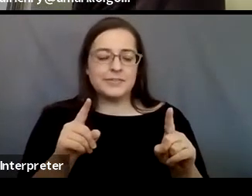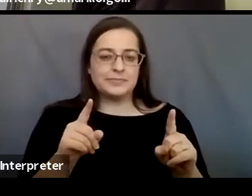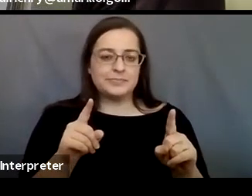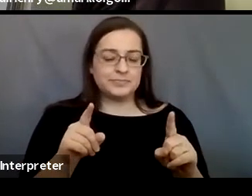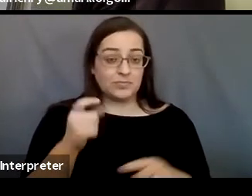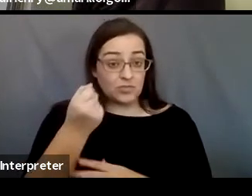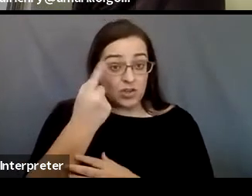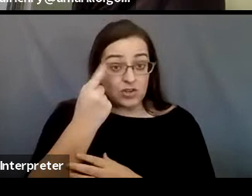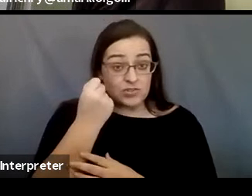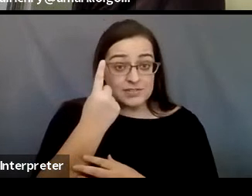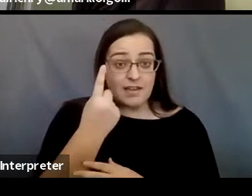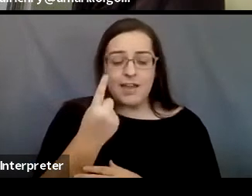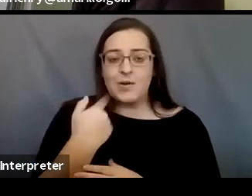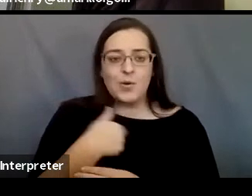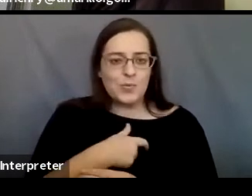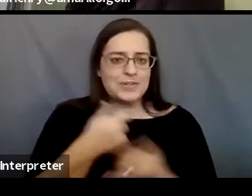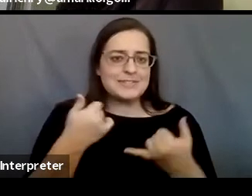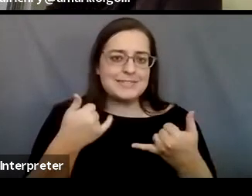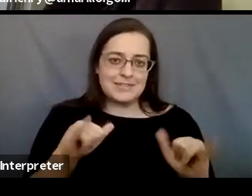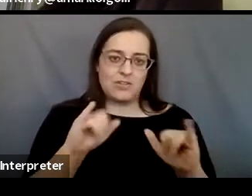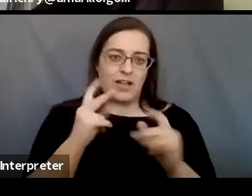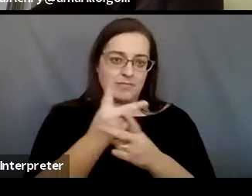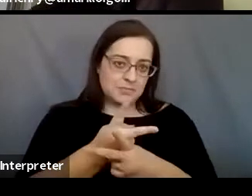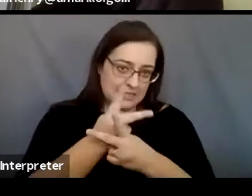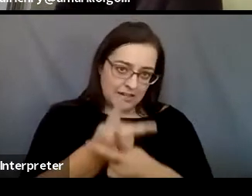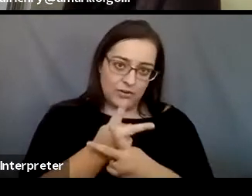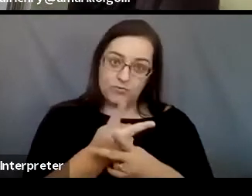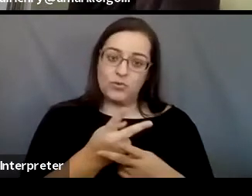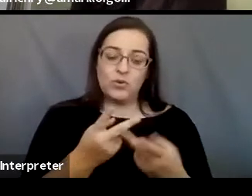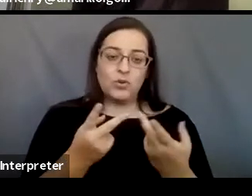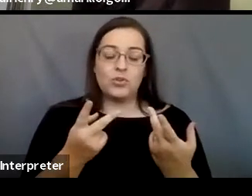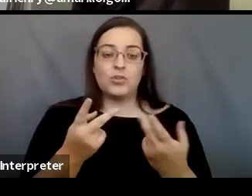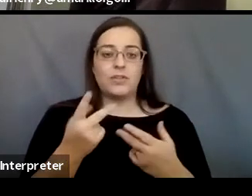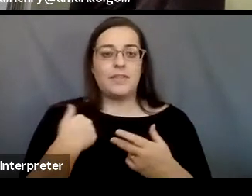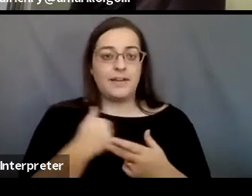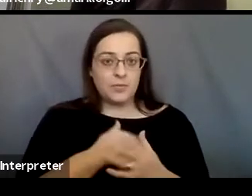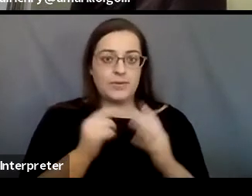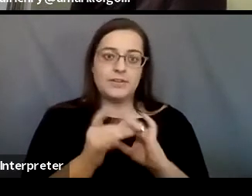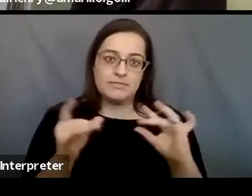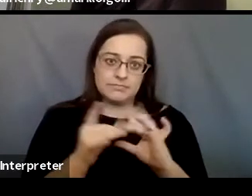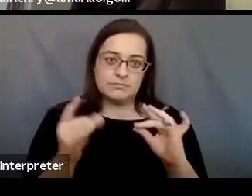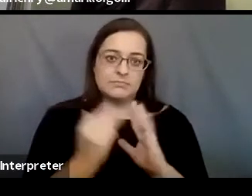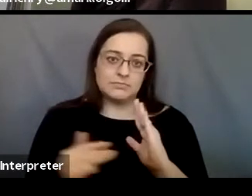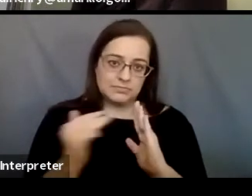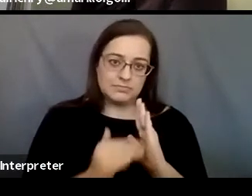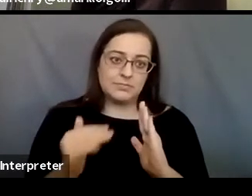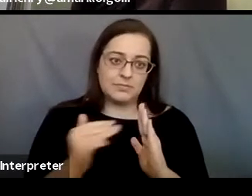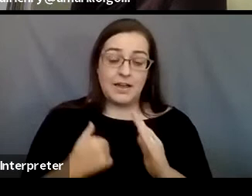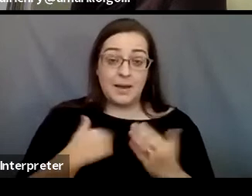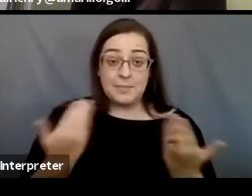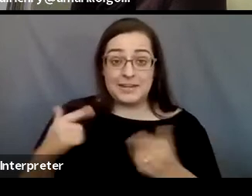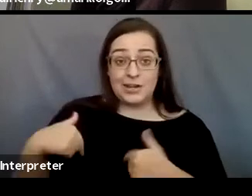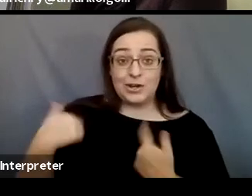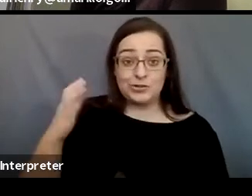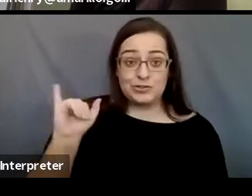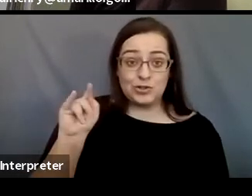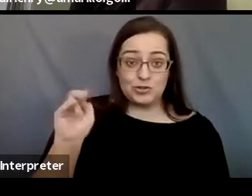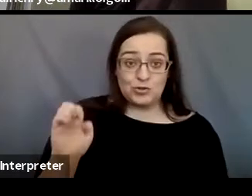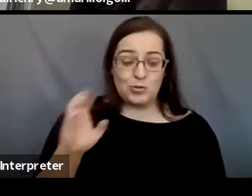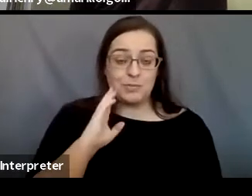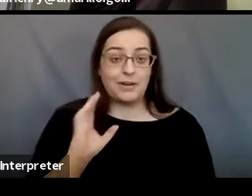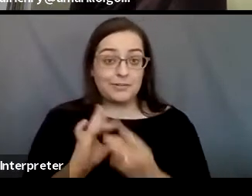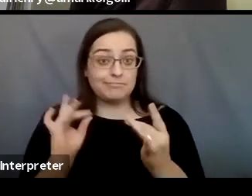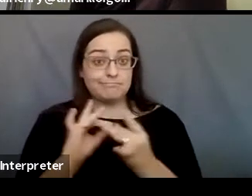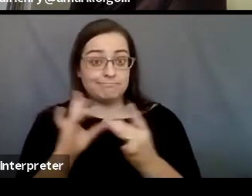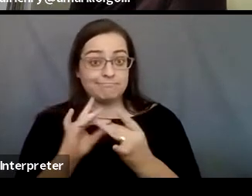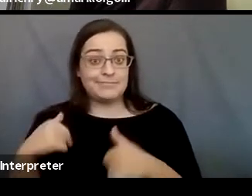we still need to do is continue to do those precautions that we have echoed about for months. I mean, I've been here since June, but I know they've been echoing about